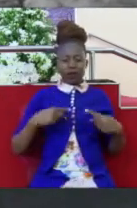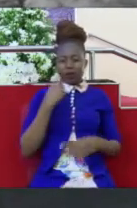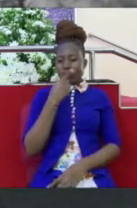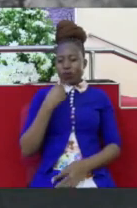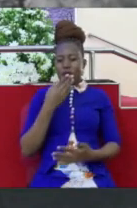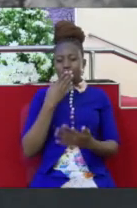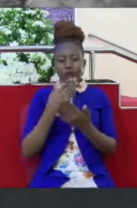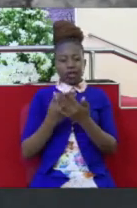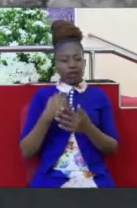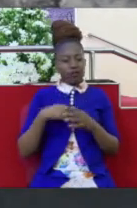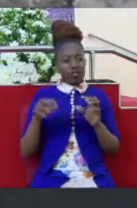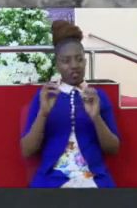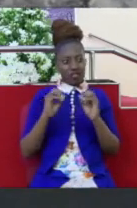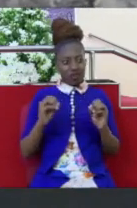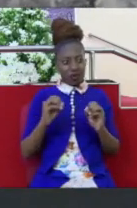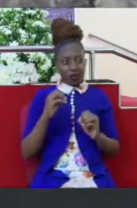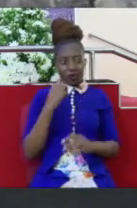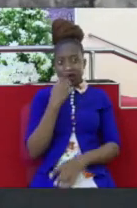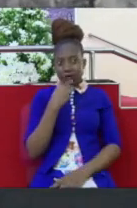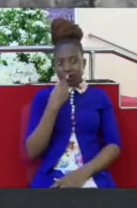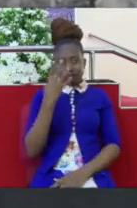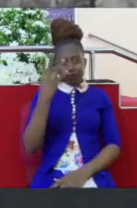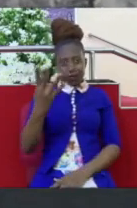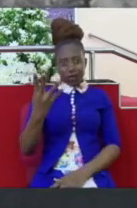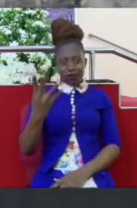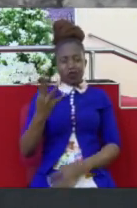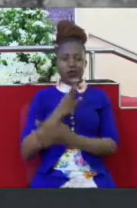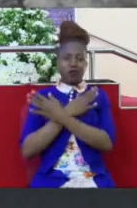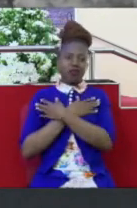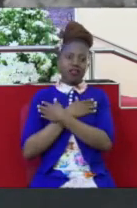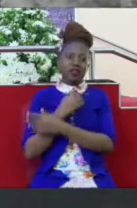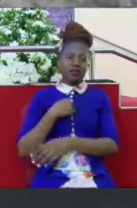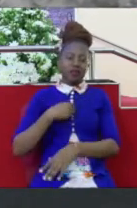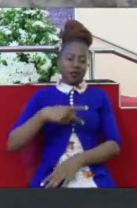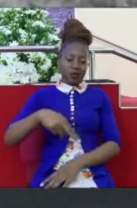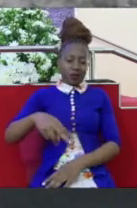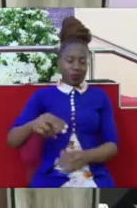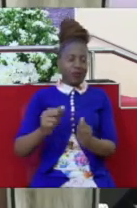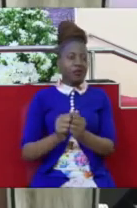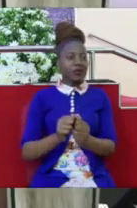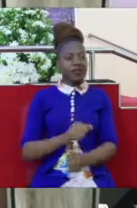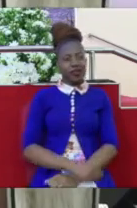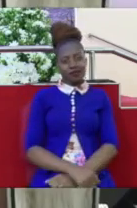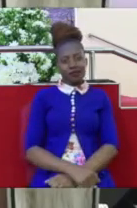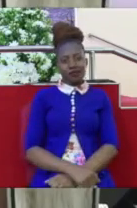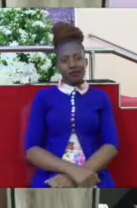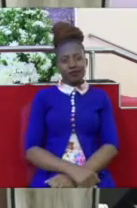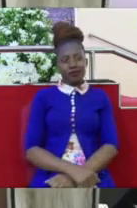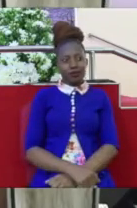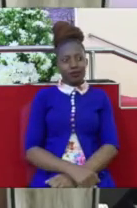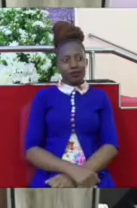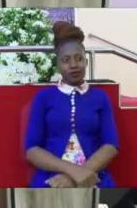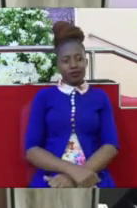preachers. Ni wale ambao wahuduma tulikuwa pamoja na wao. Now I don't know what the conversation was like in the car, but I felt like they had had me for lunch